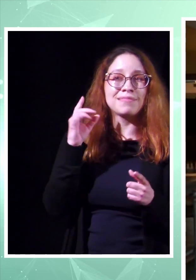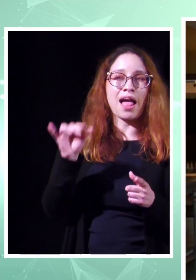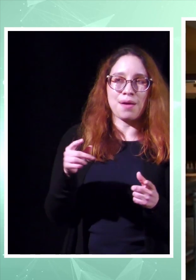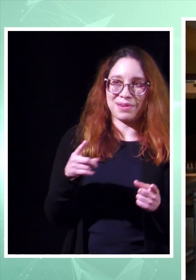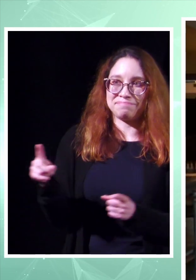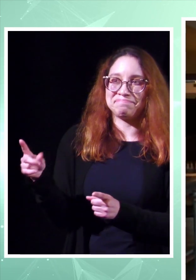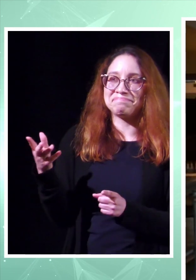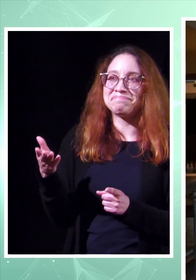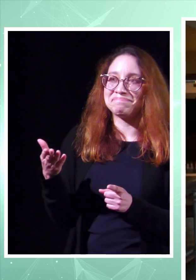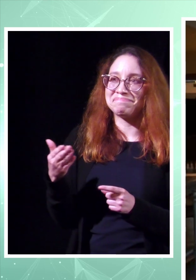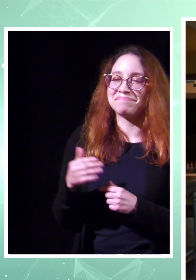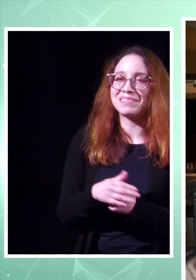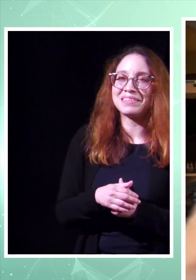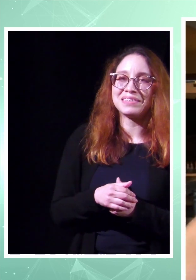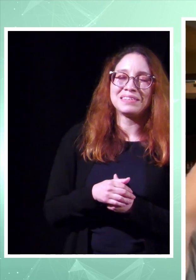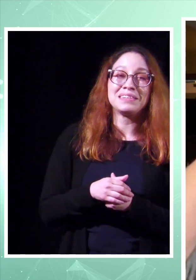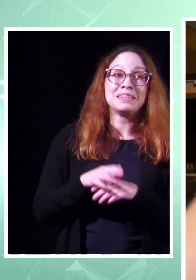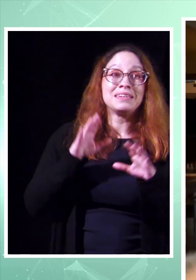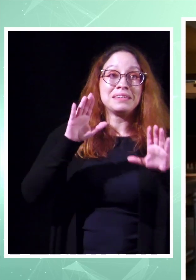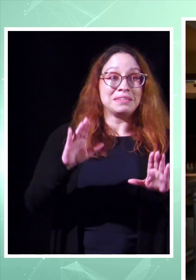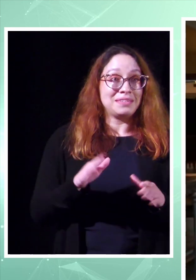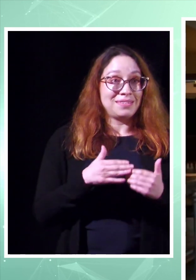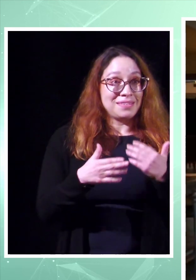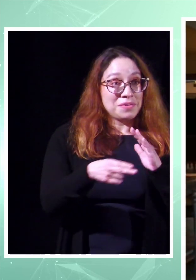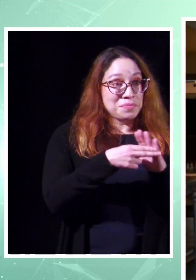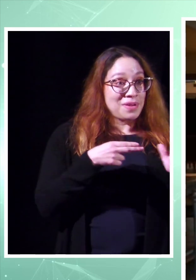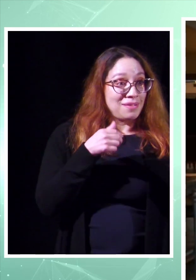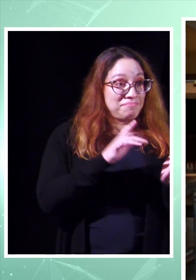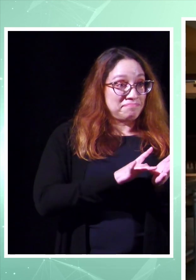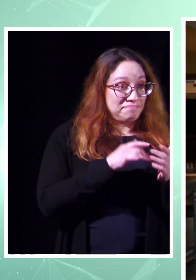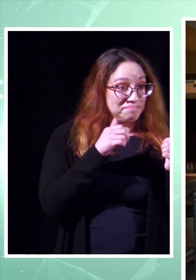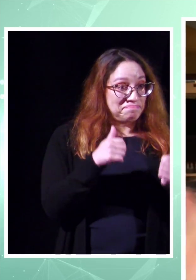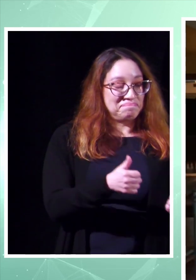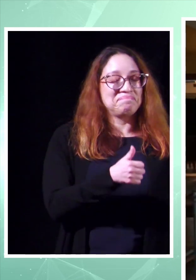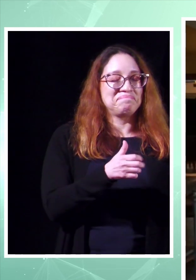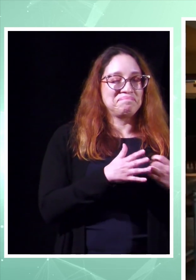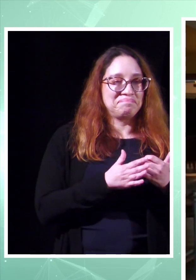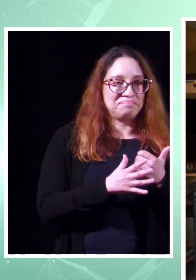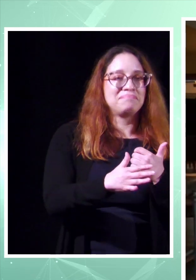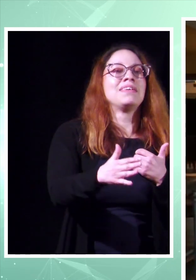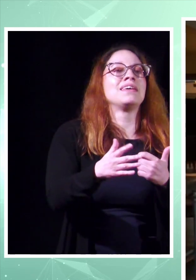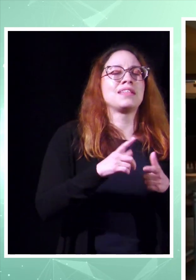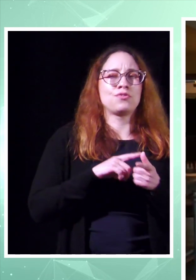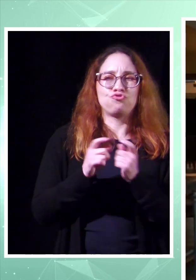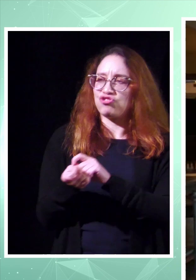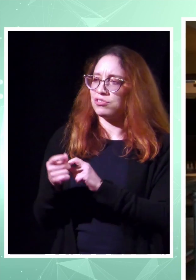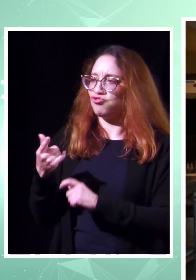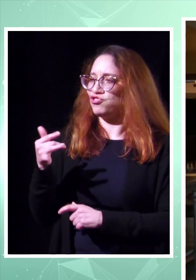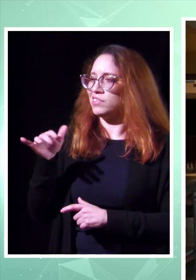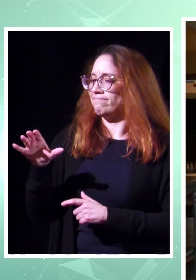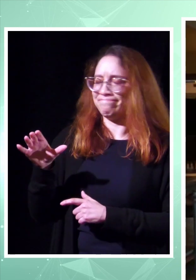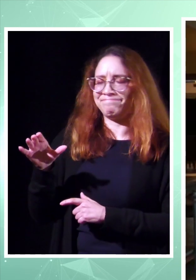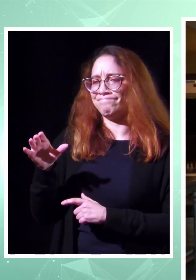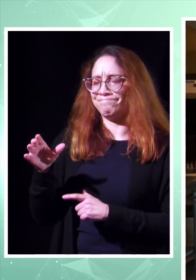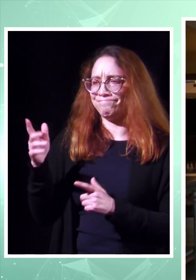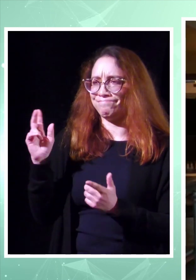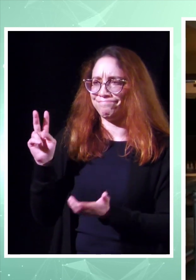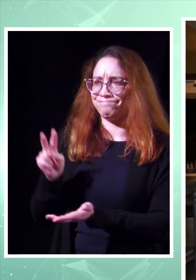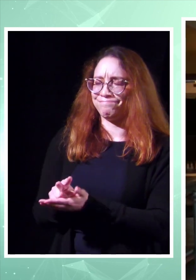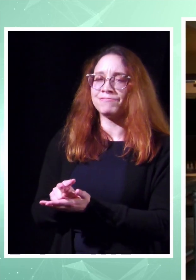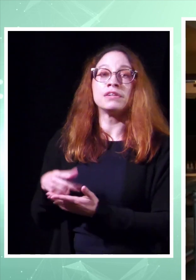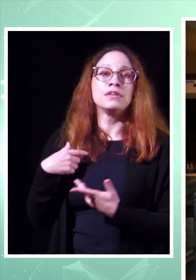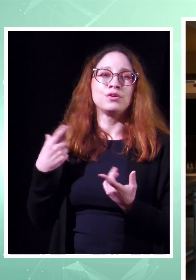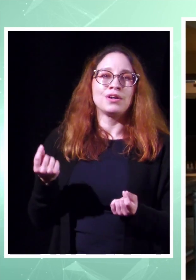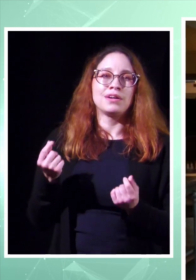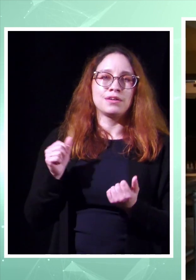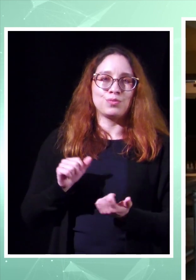that, where we are doing great on branded Ampera, and then we switch to a generic and it doesn't work very well. Fortunately, there's a way